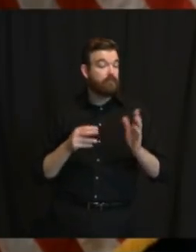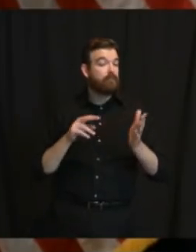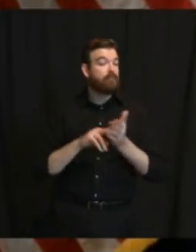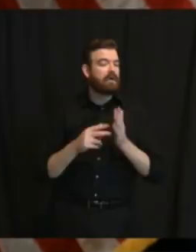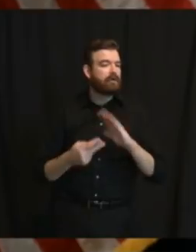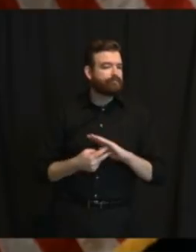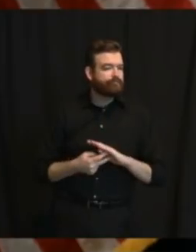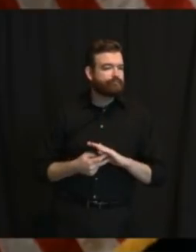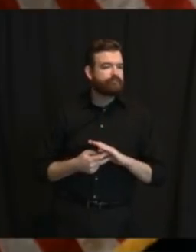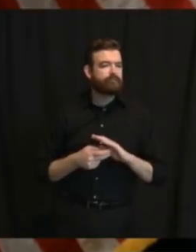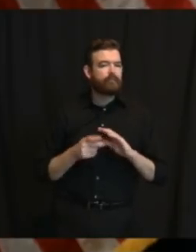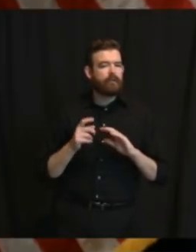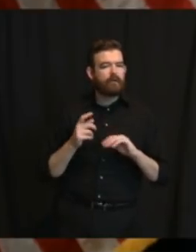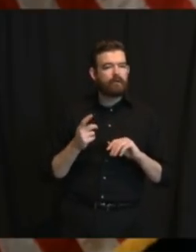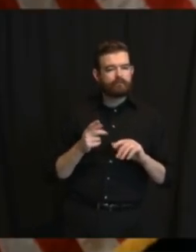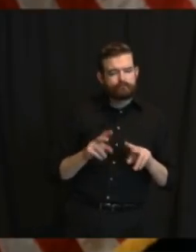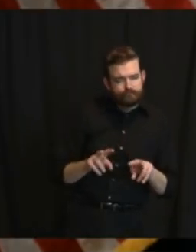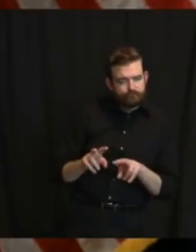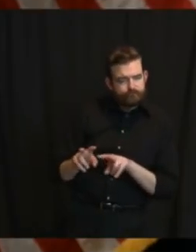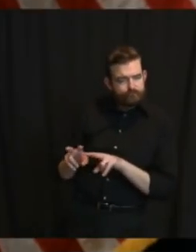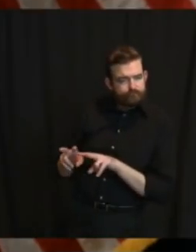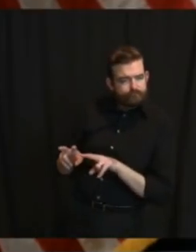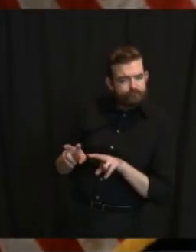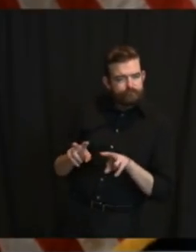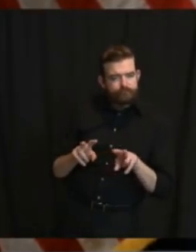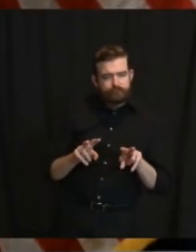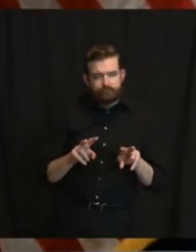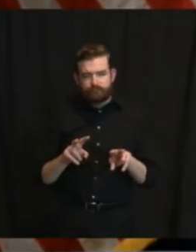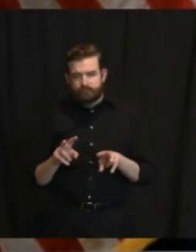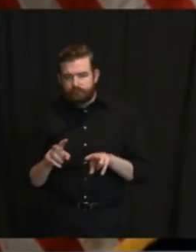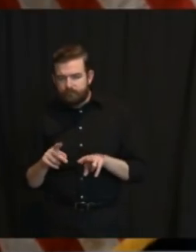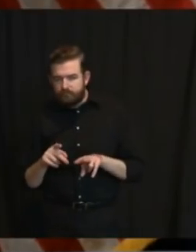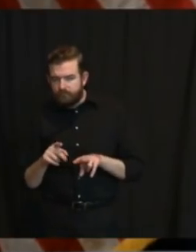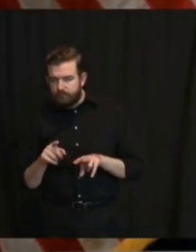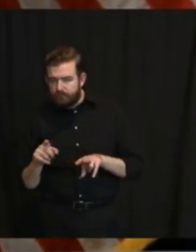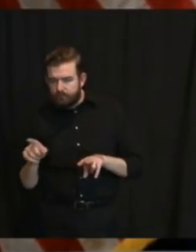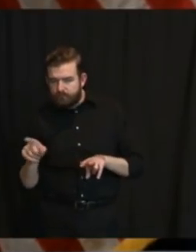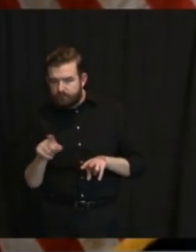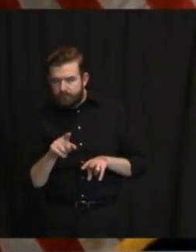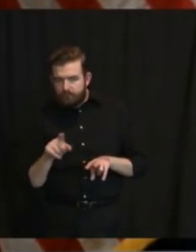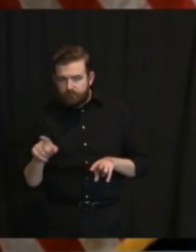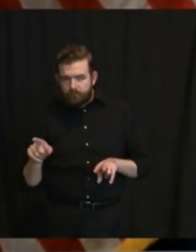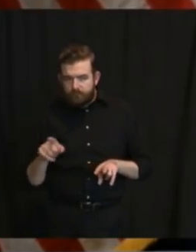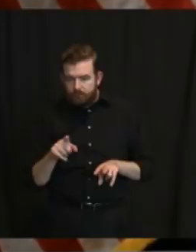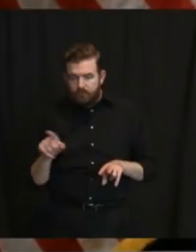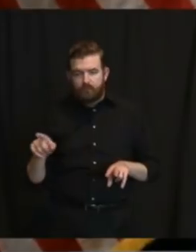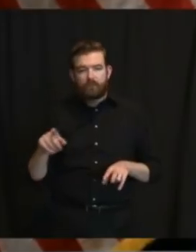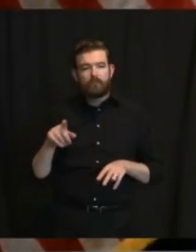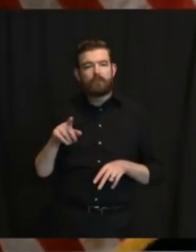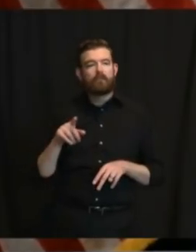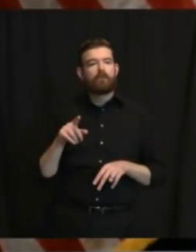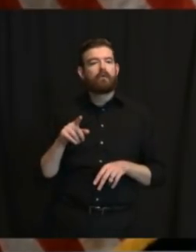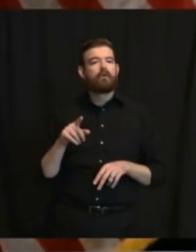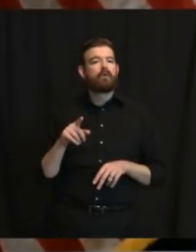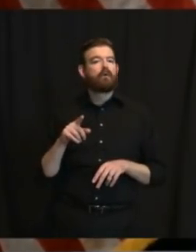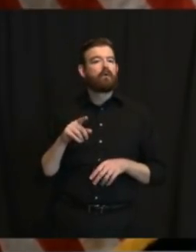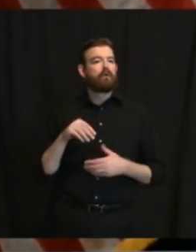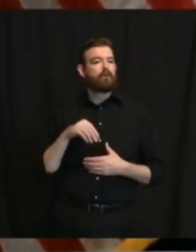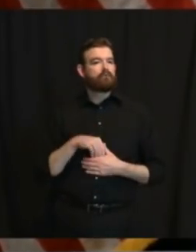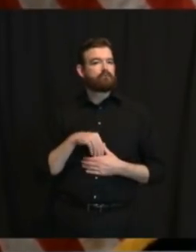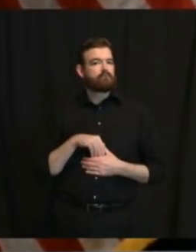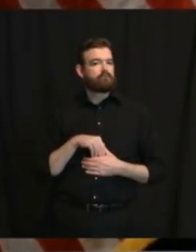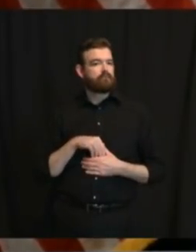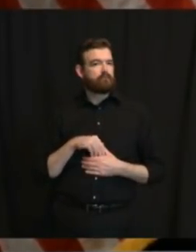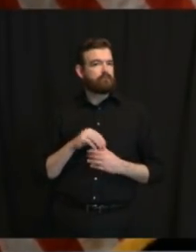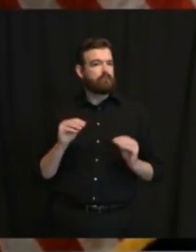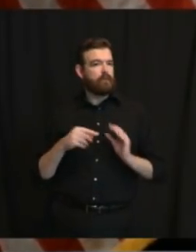some continued comfort in that. Pat, in addition, thank you for your report and thank you for your extraordinary leadership. Pat,